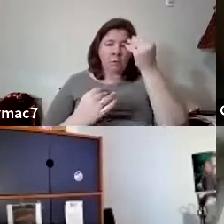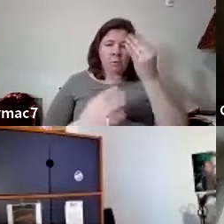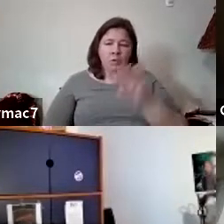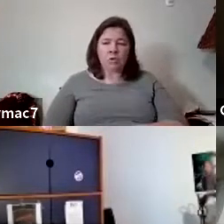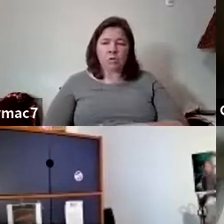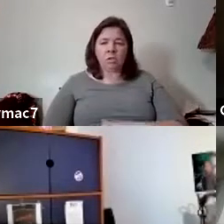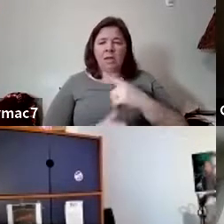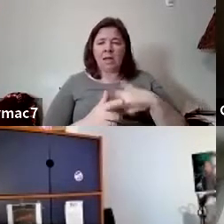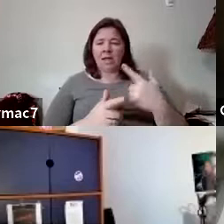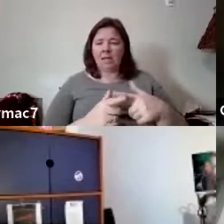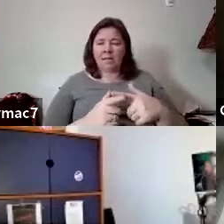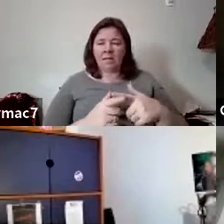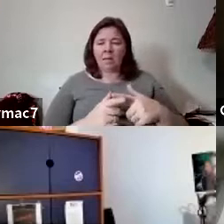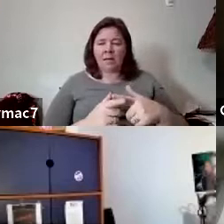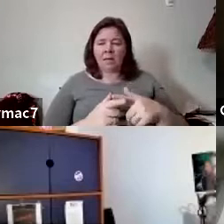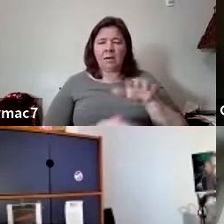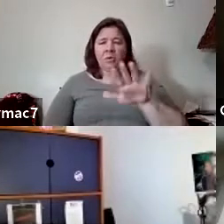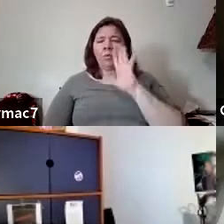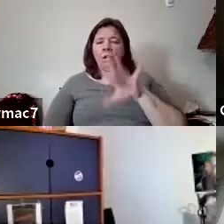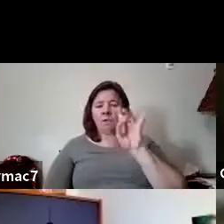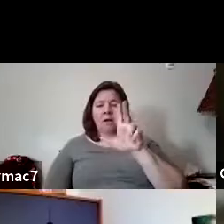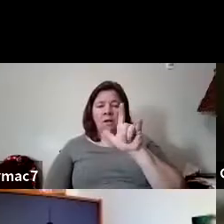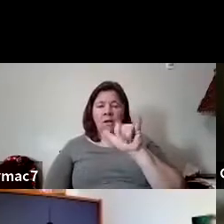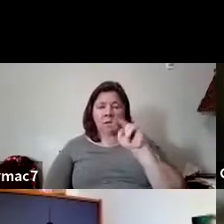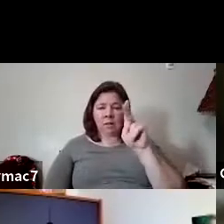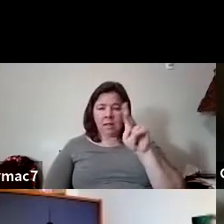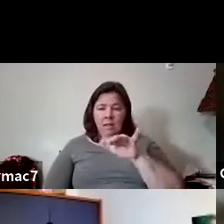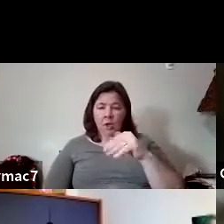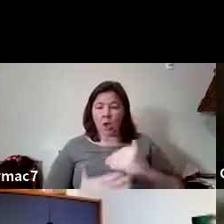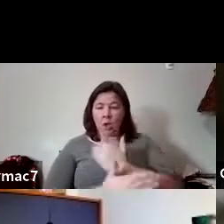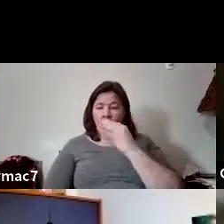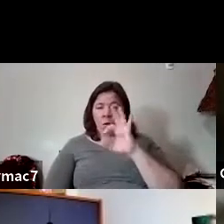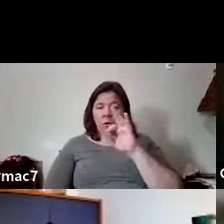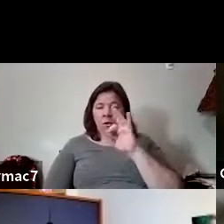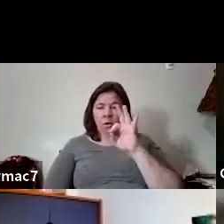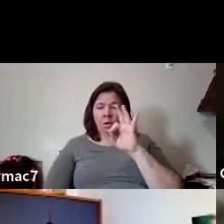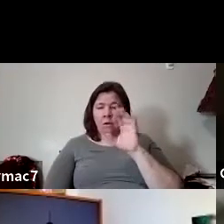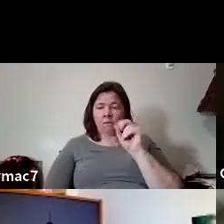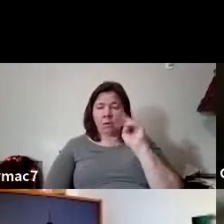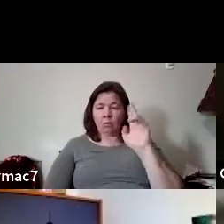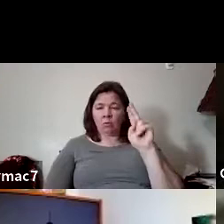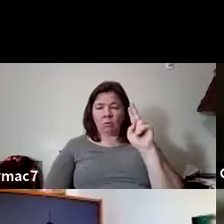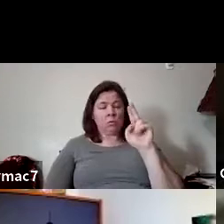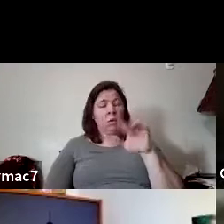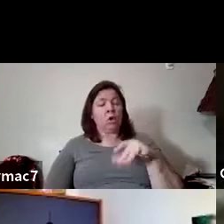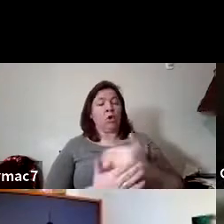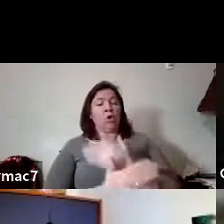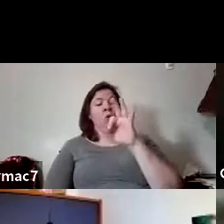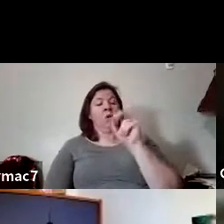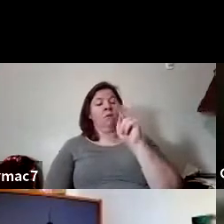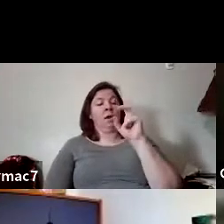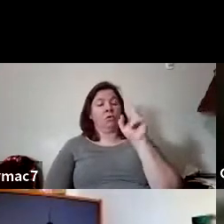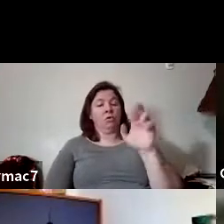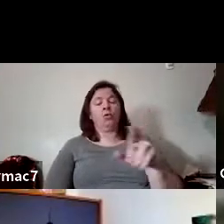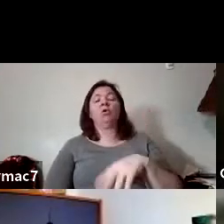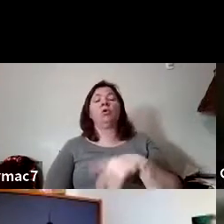then just get stuck in, you know, and also you'll find your links there. So if you're a new founder and you have no idea, you log in, update your profile, put